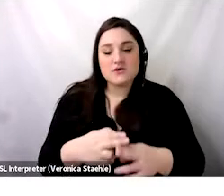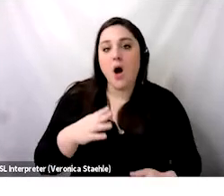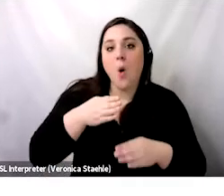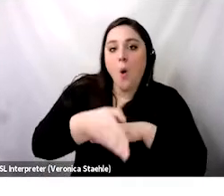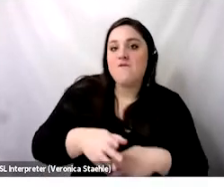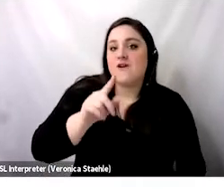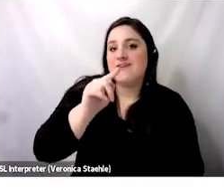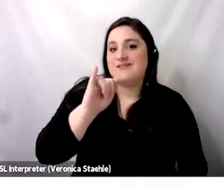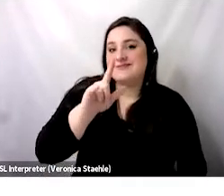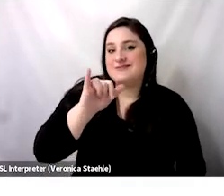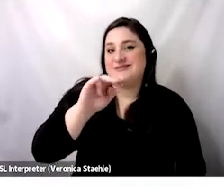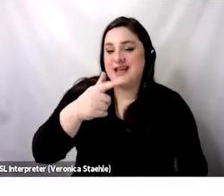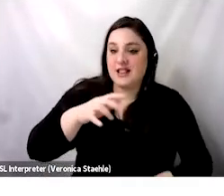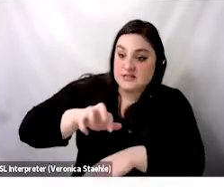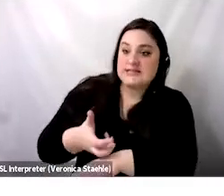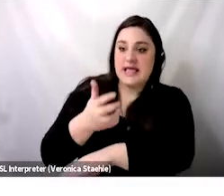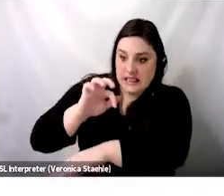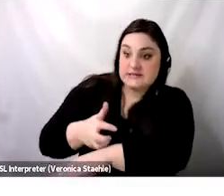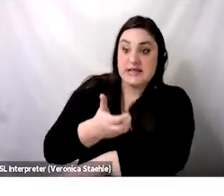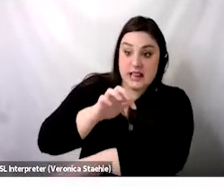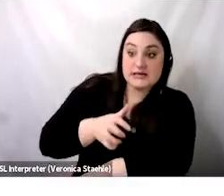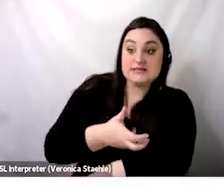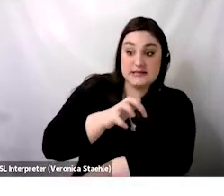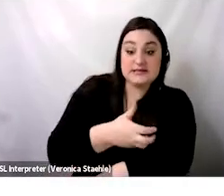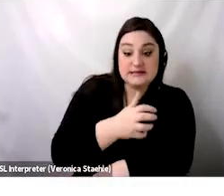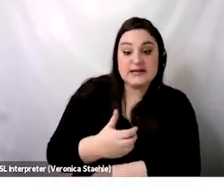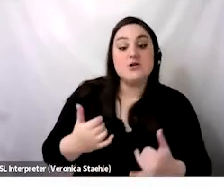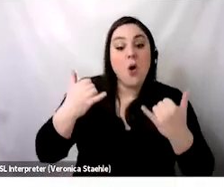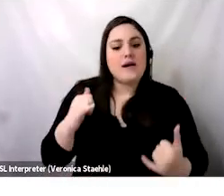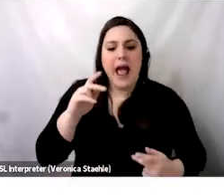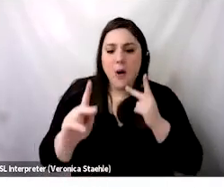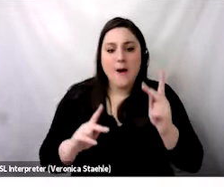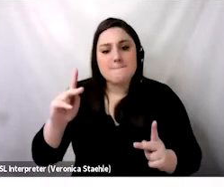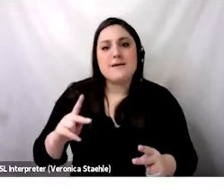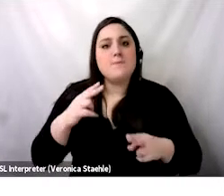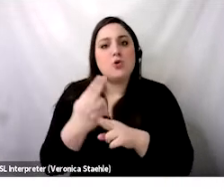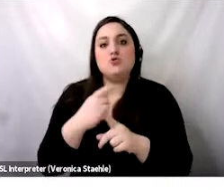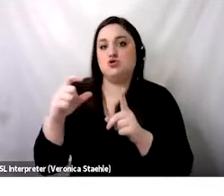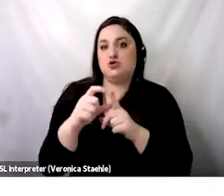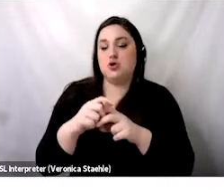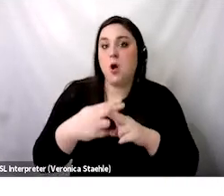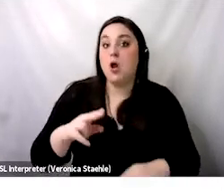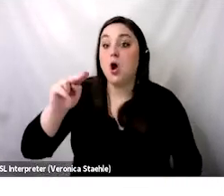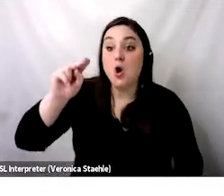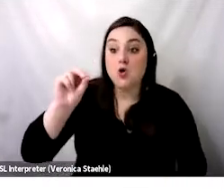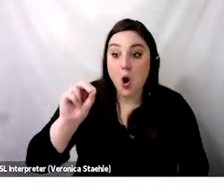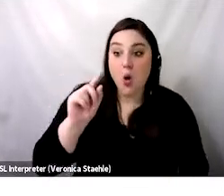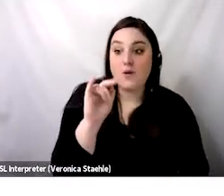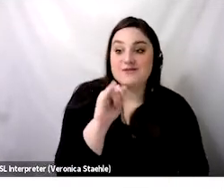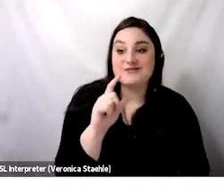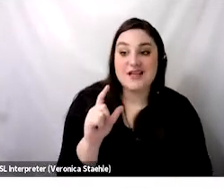realize is that when you overtill and you're constantly lifting up the soil, what you're doing is disrupting